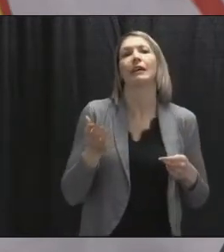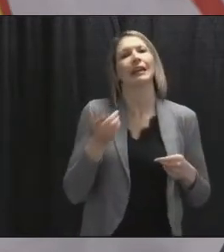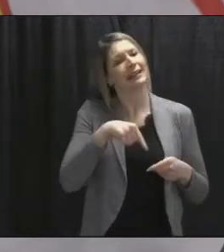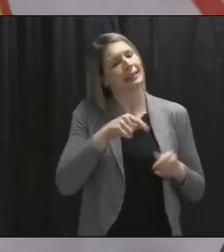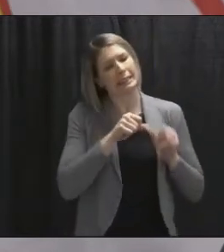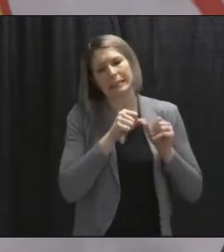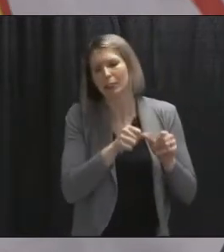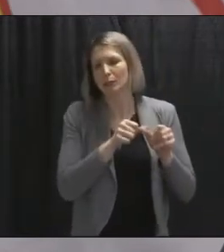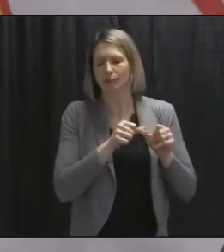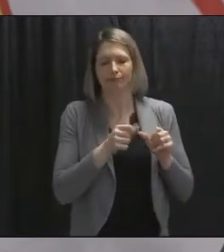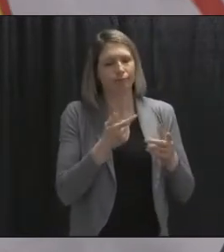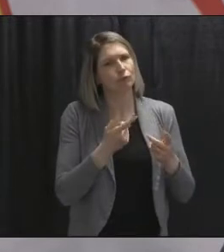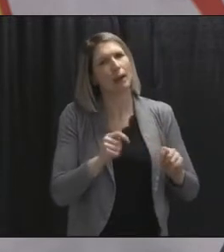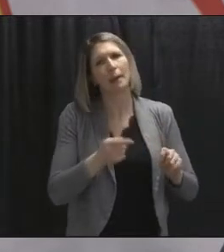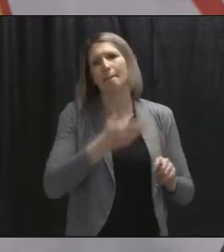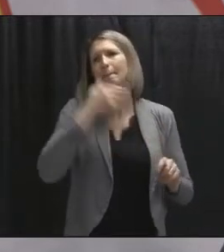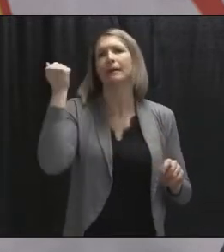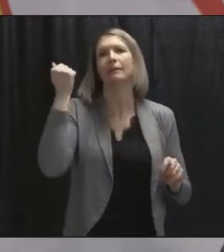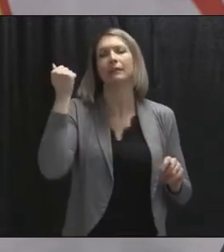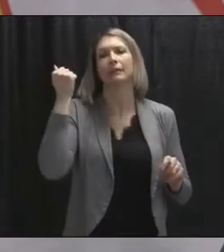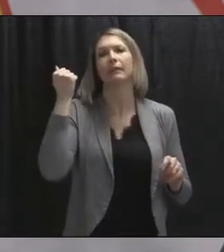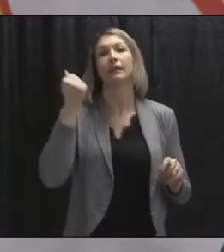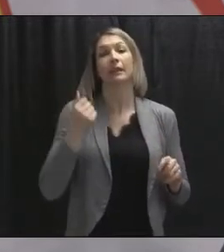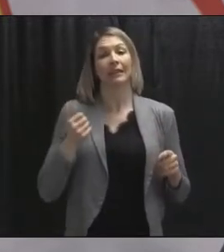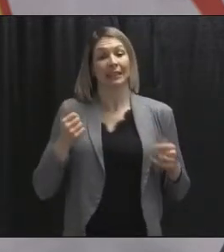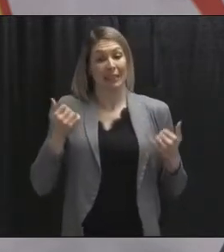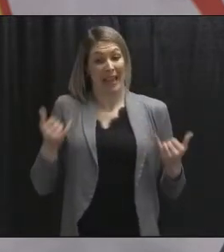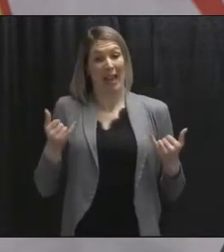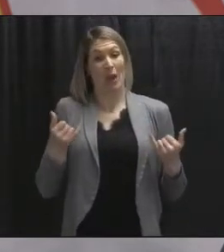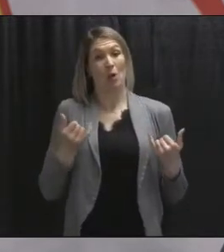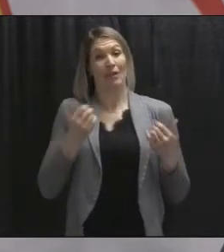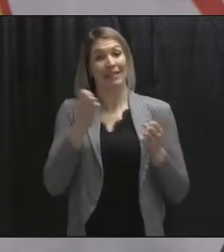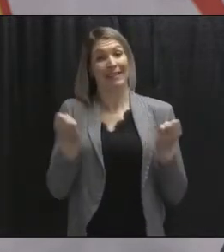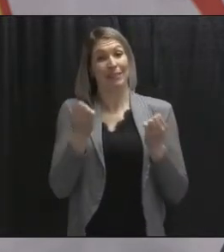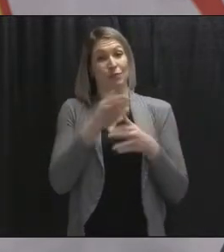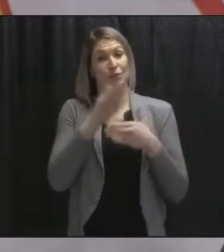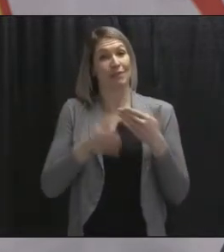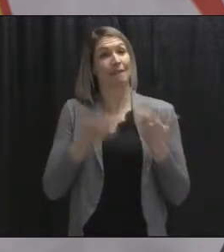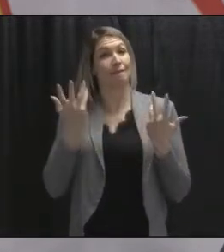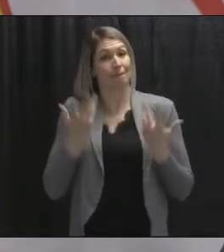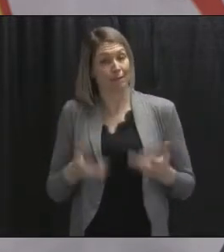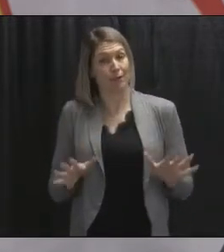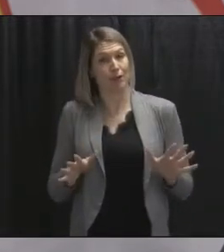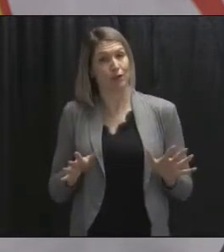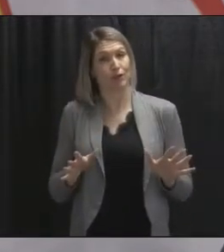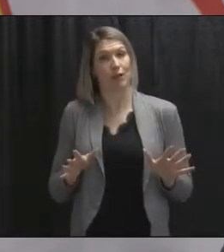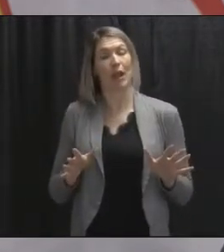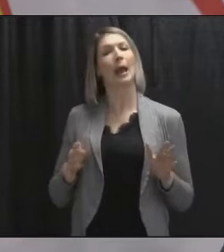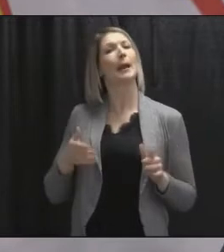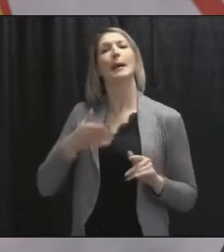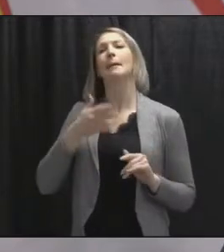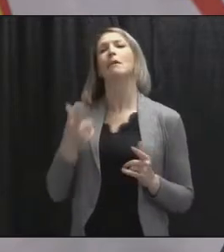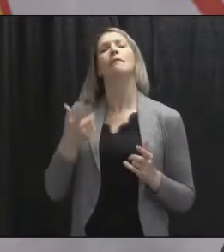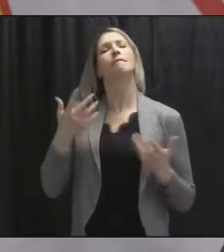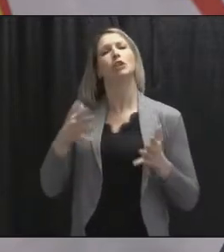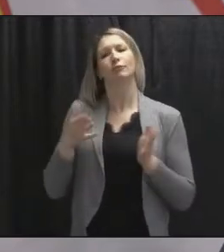weekend, all of us at this table stress the importance of staying together by staying